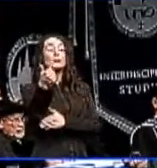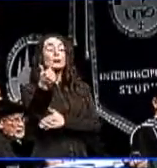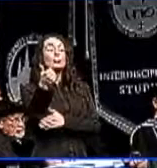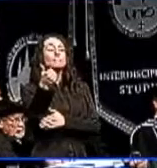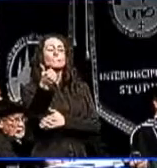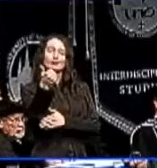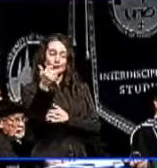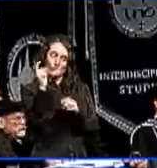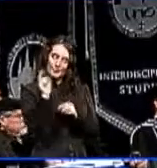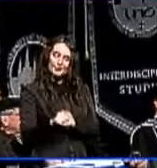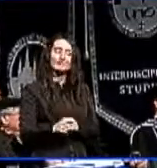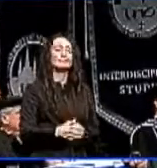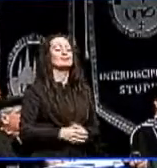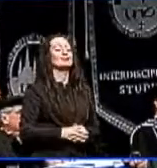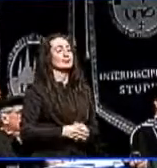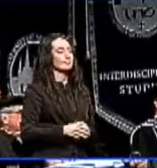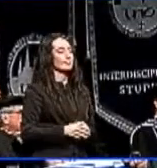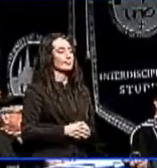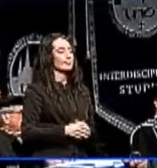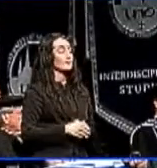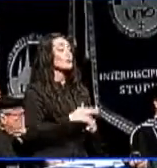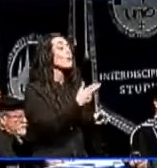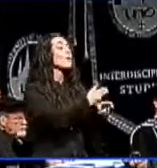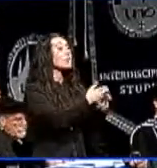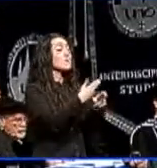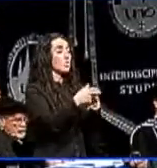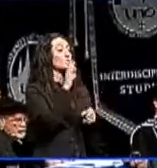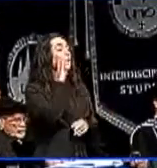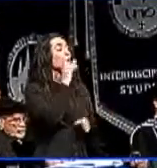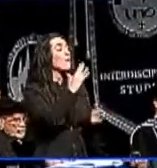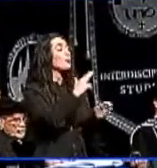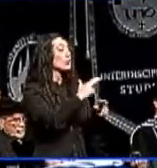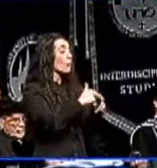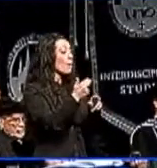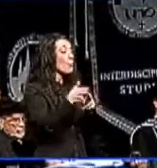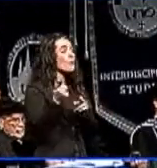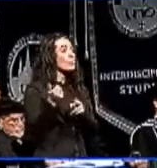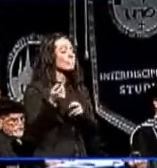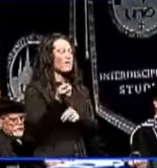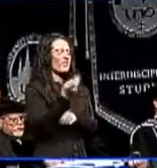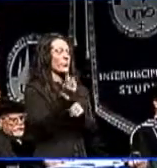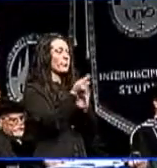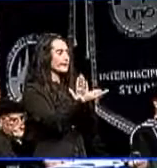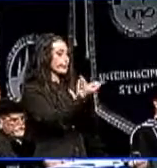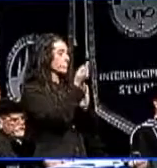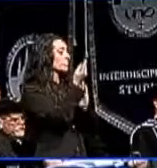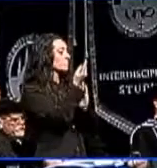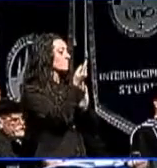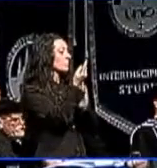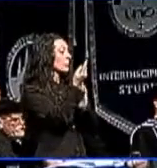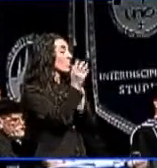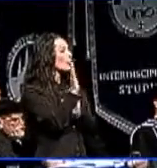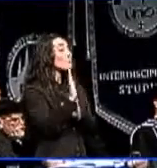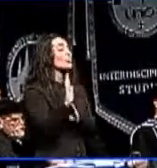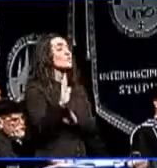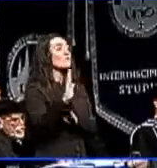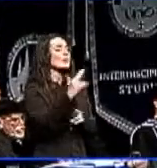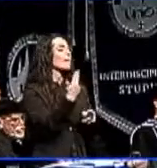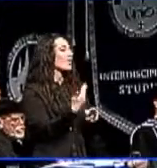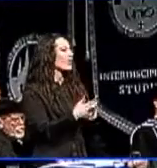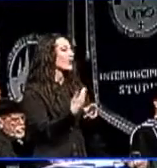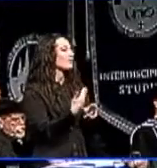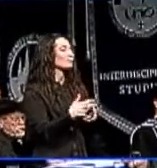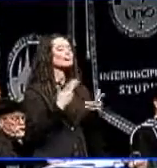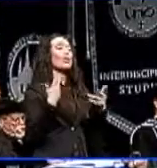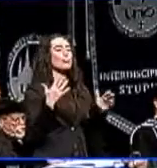non-negotiable. Their names are going to be called in this commencement in a few minutes, but their names have already been